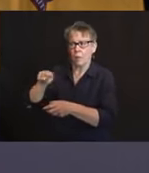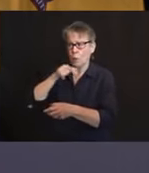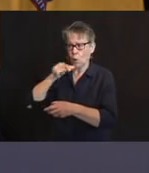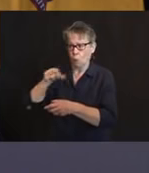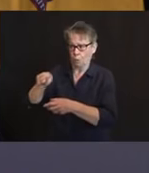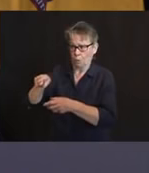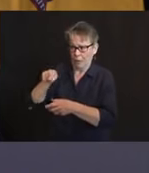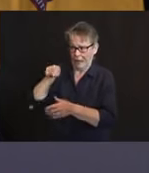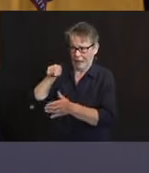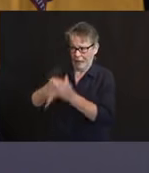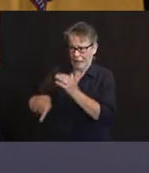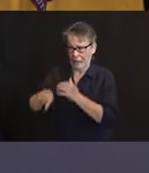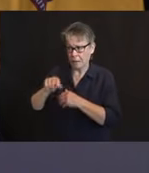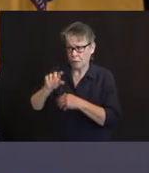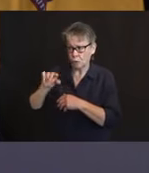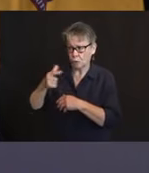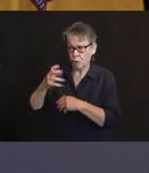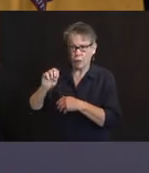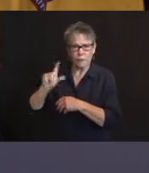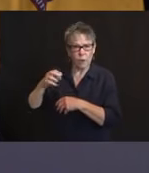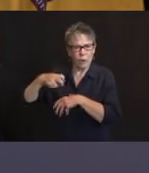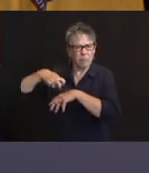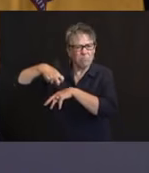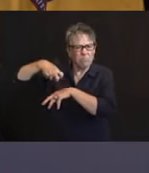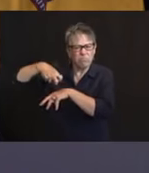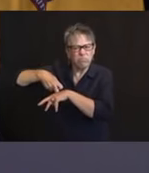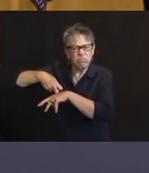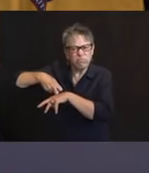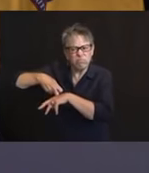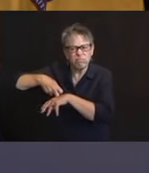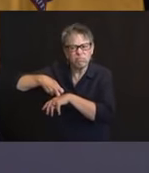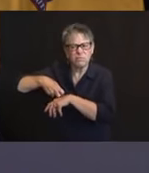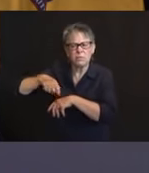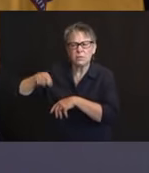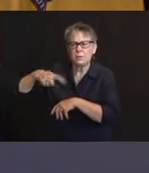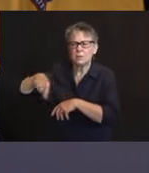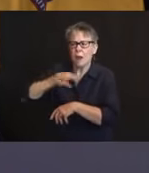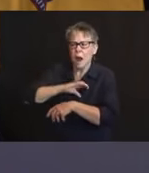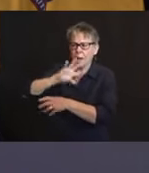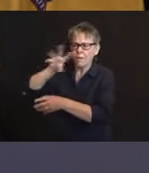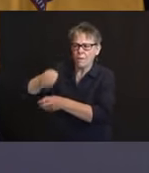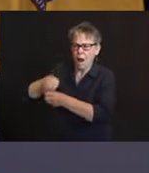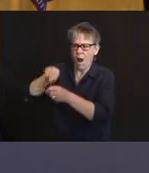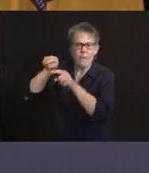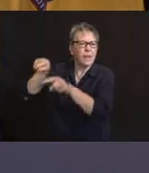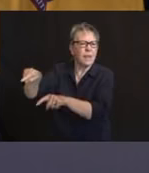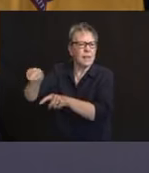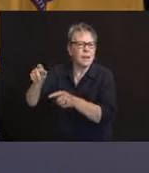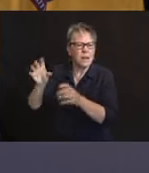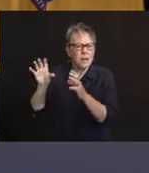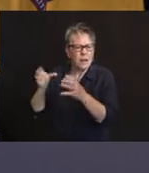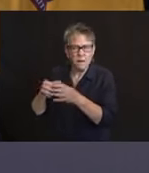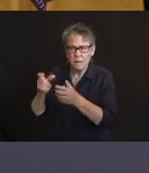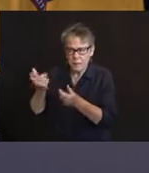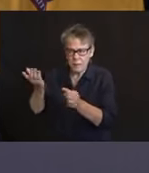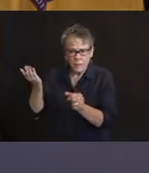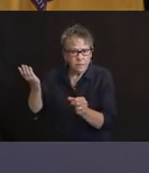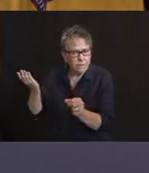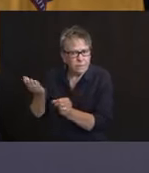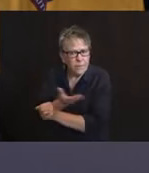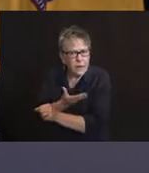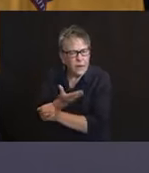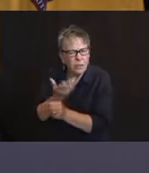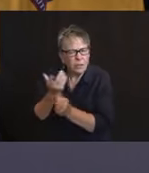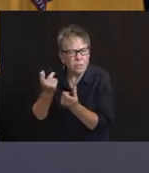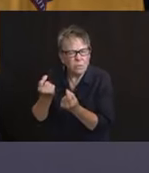curious why you would do things like take part in Black Lives Matter protest, but stop short of taking a larger